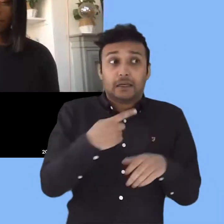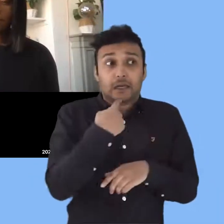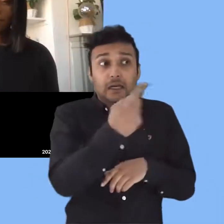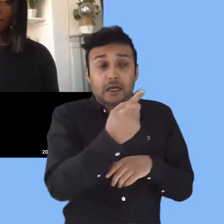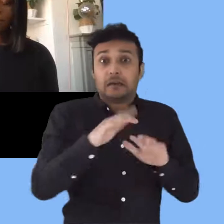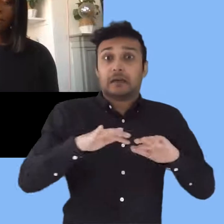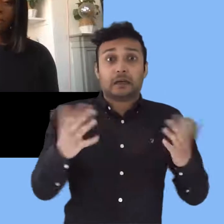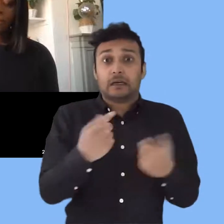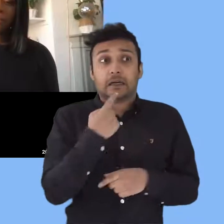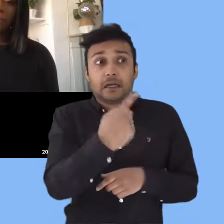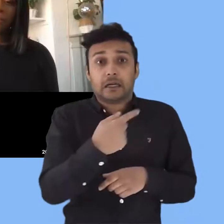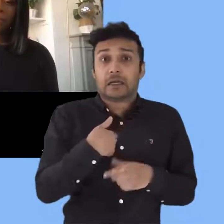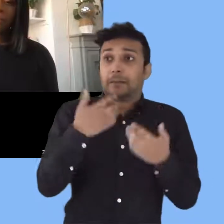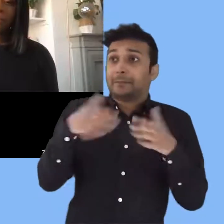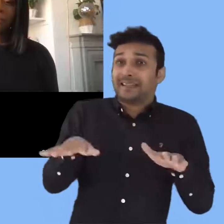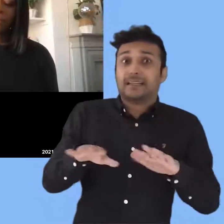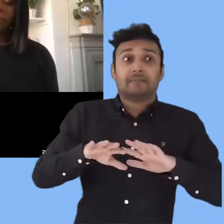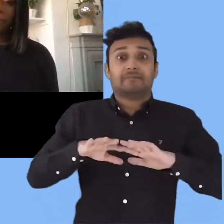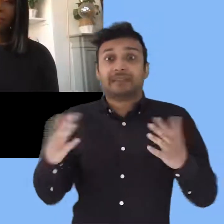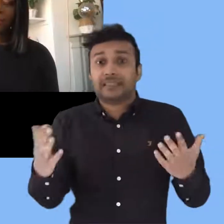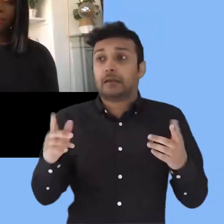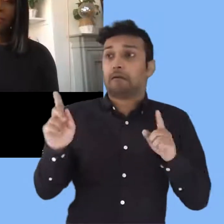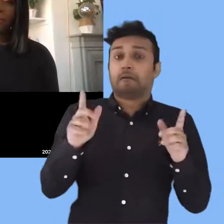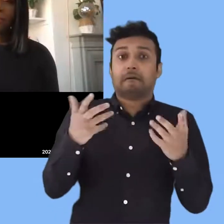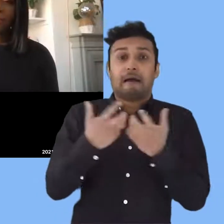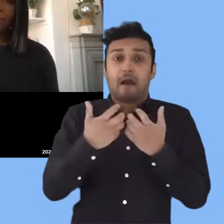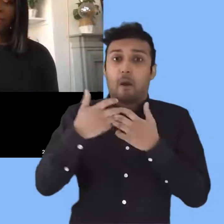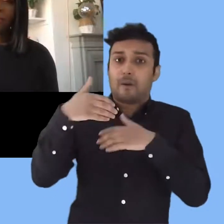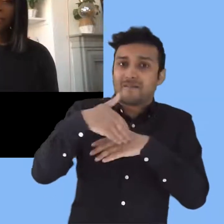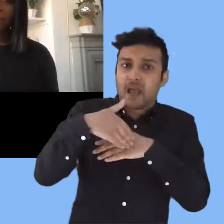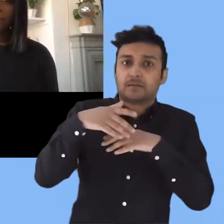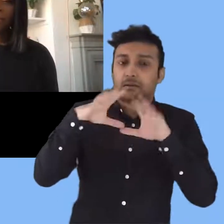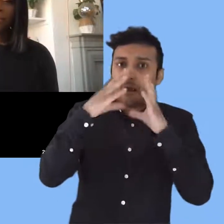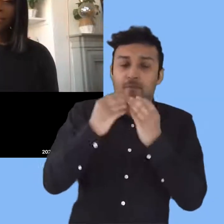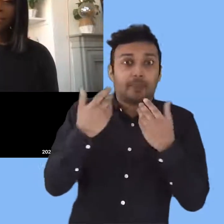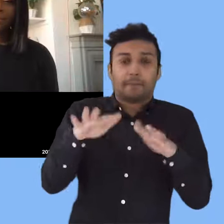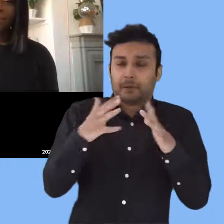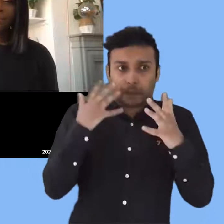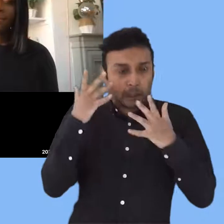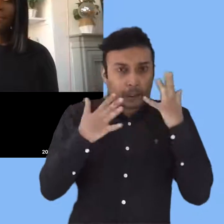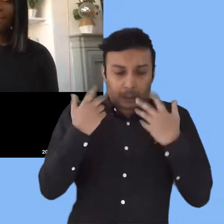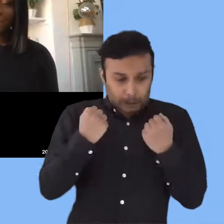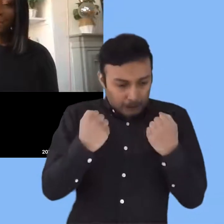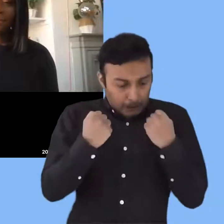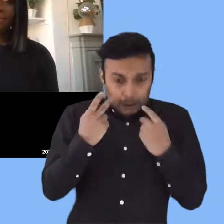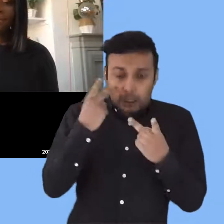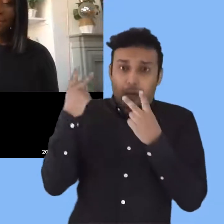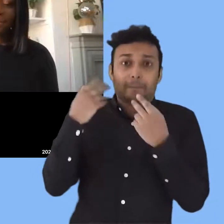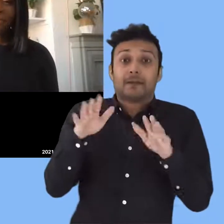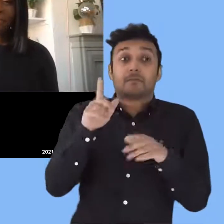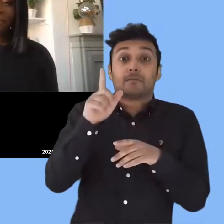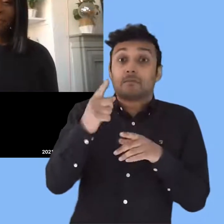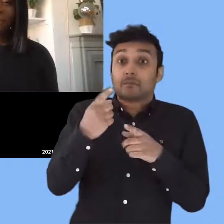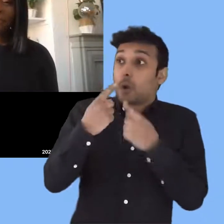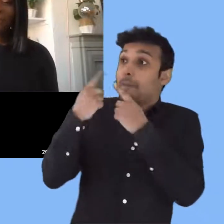did and didn't do, and the impact of that. And I can't go back and change that,